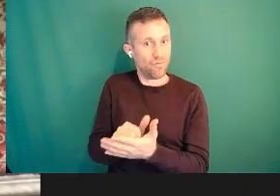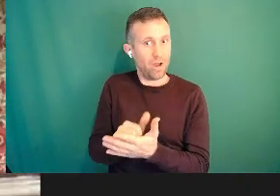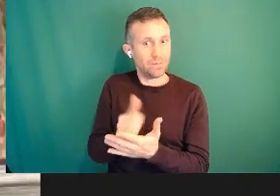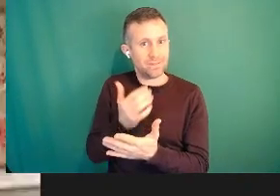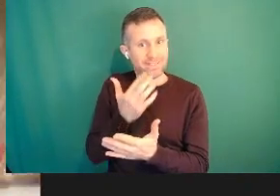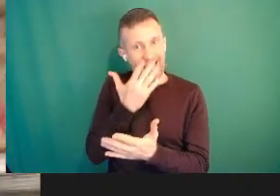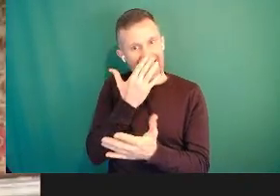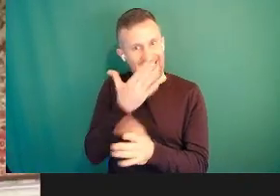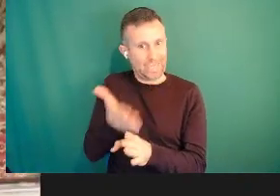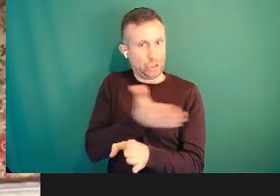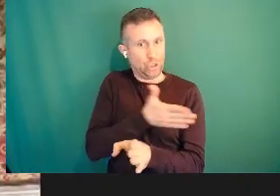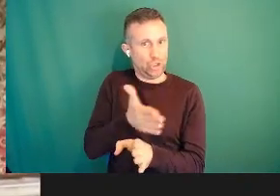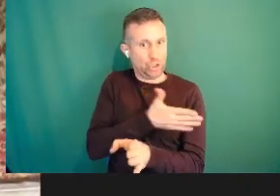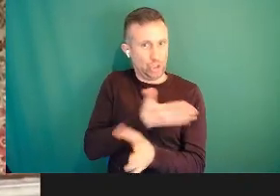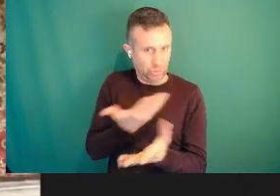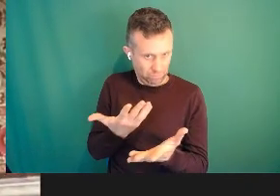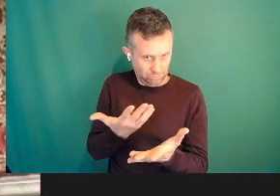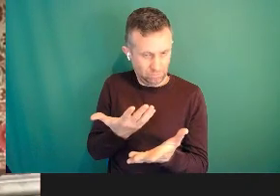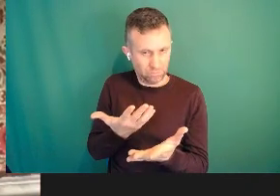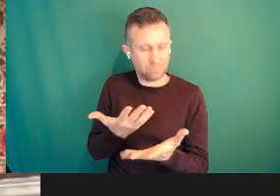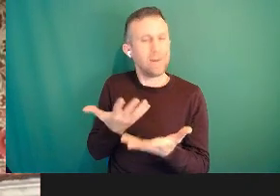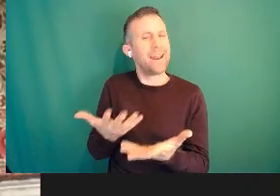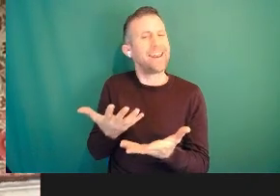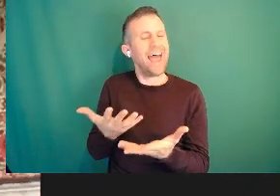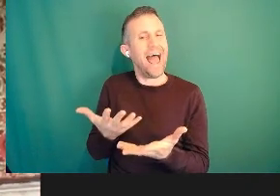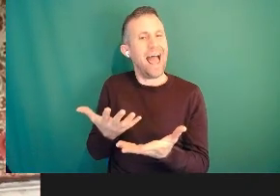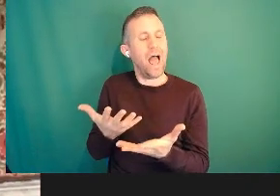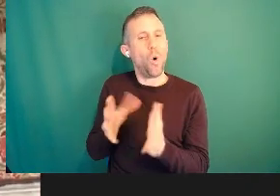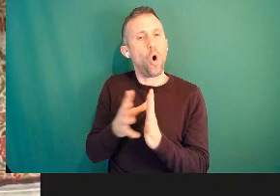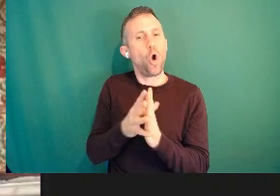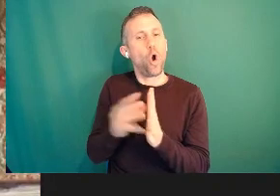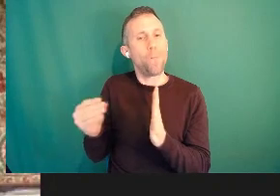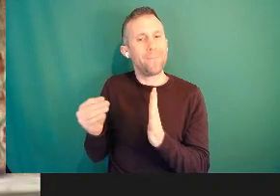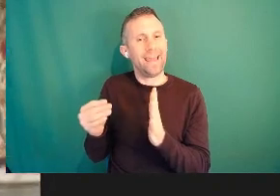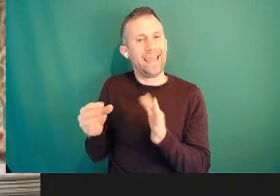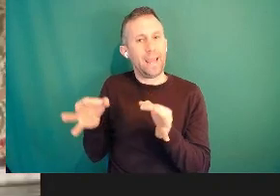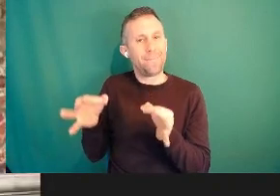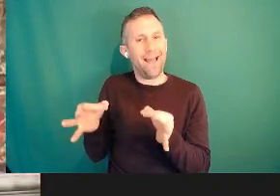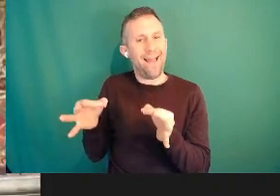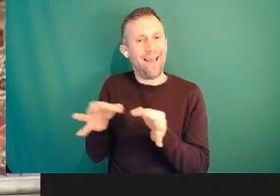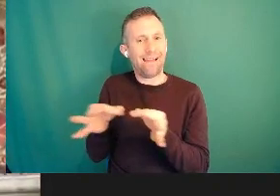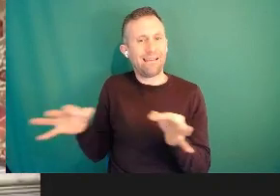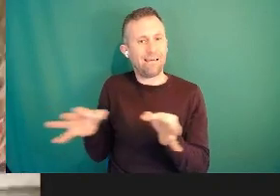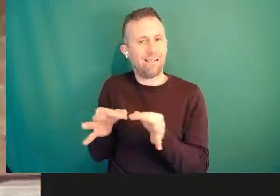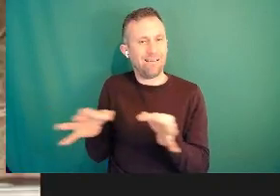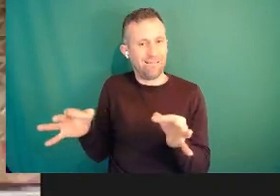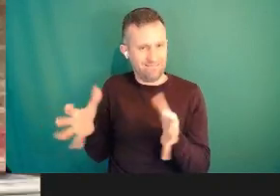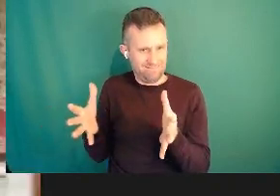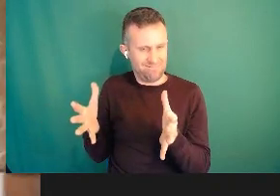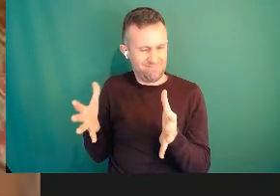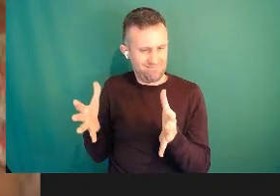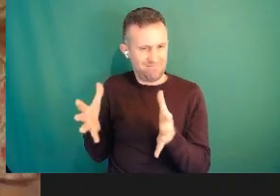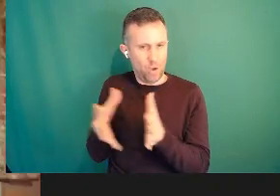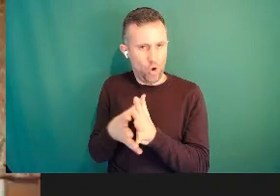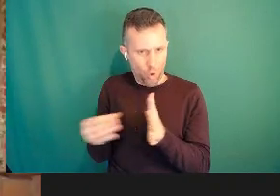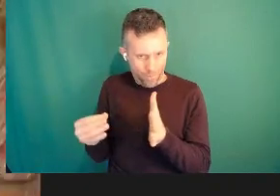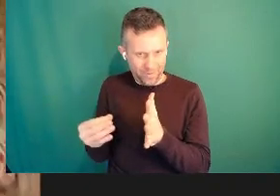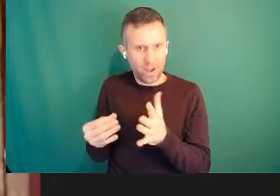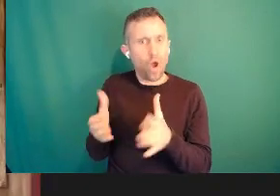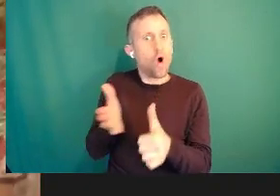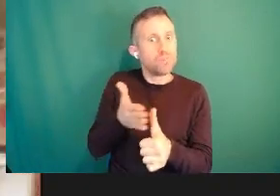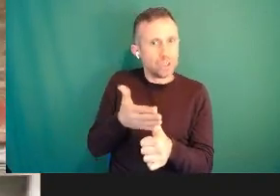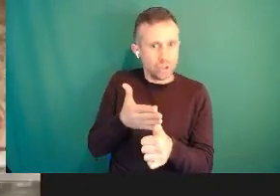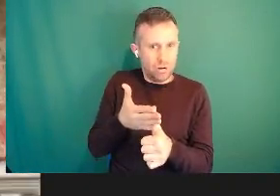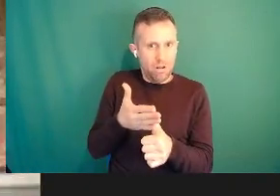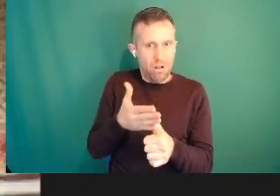it's possibly the bag that Sir Walter Riley would have carried his head in, would have